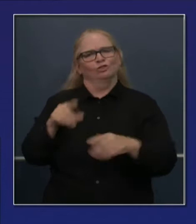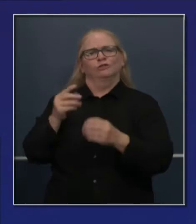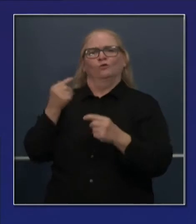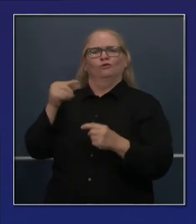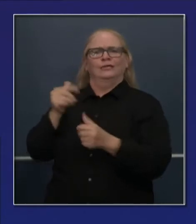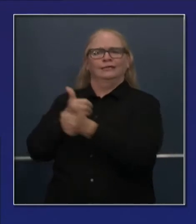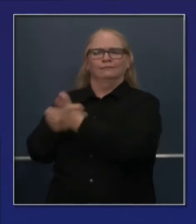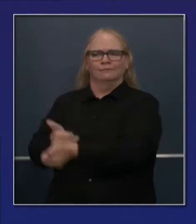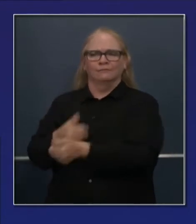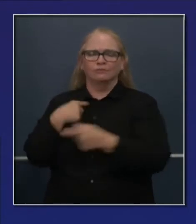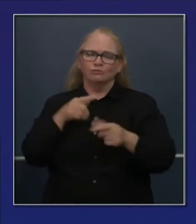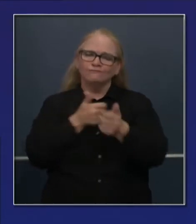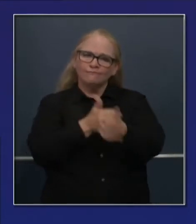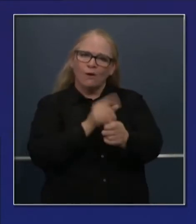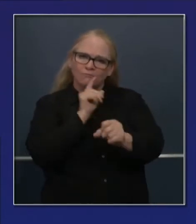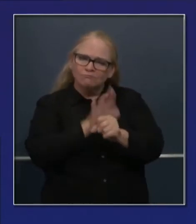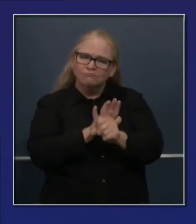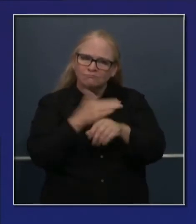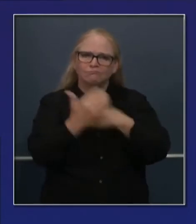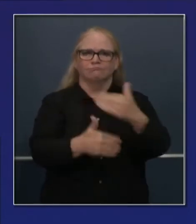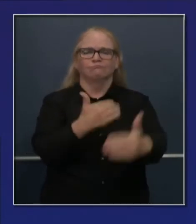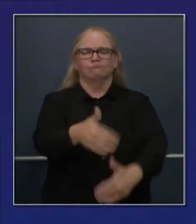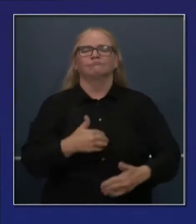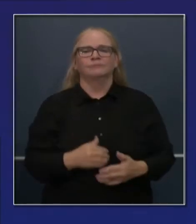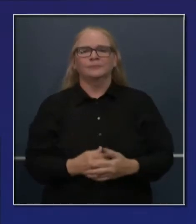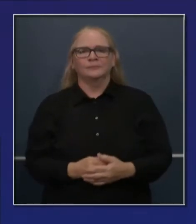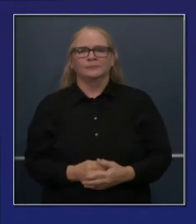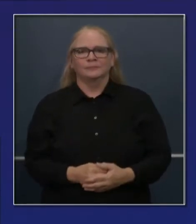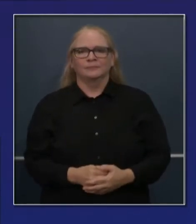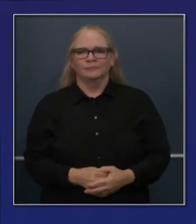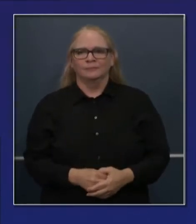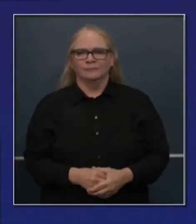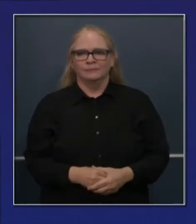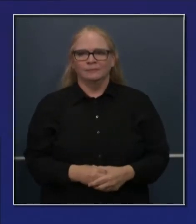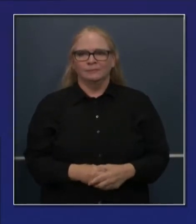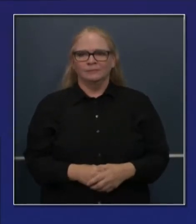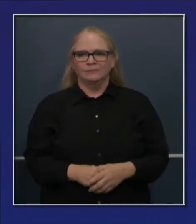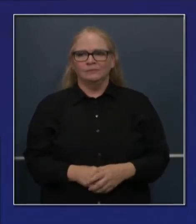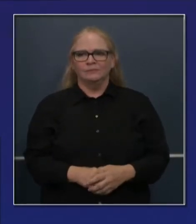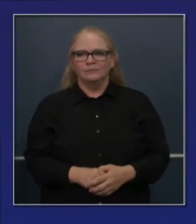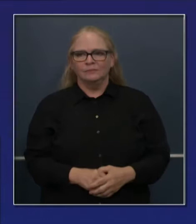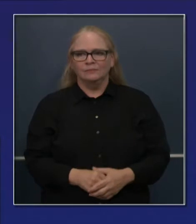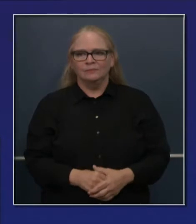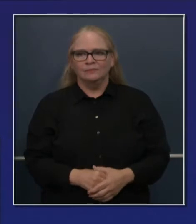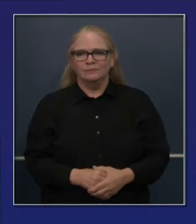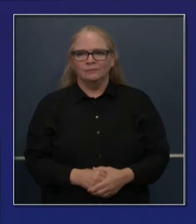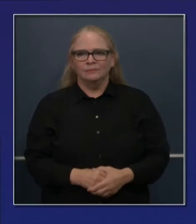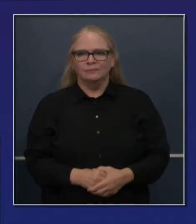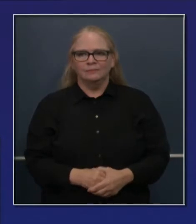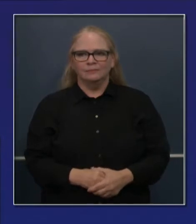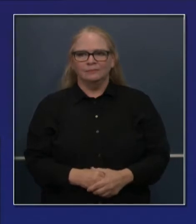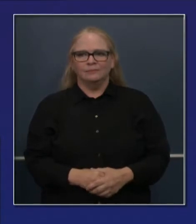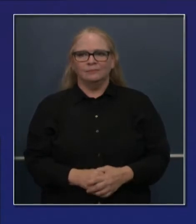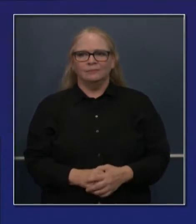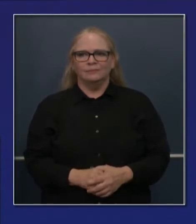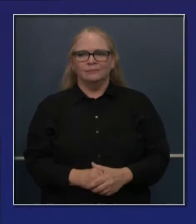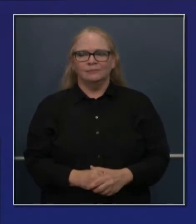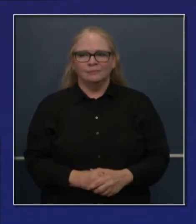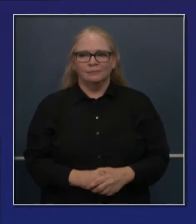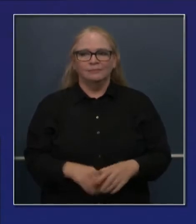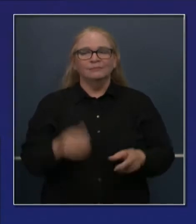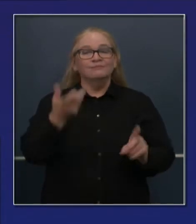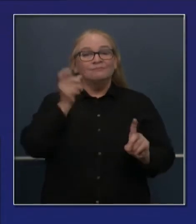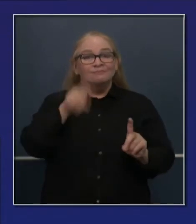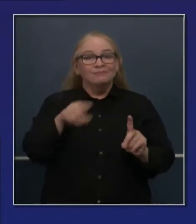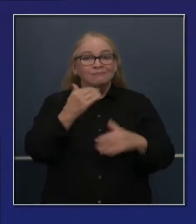contrary. But in the process of the transition, in the process of shutting down, understandably, the desire and need to shut